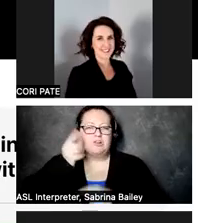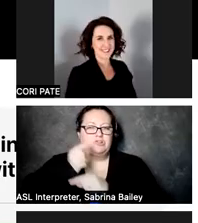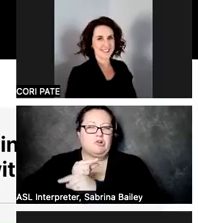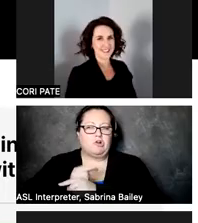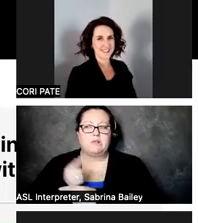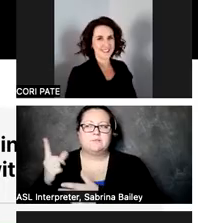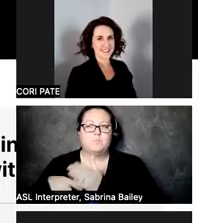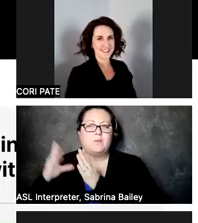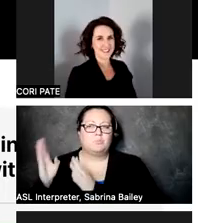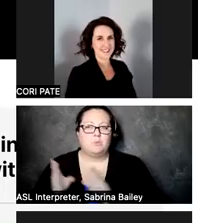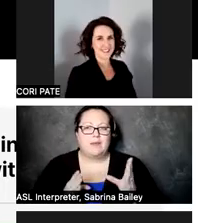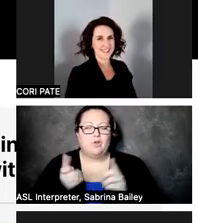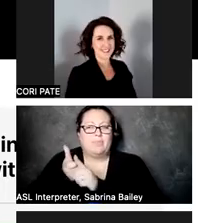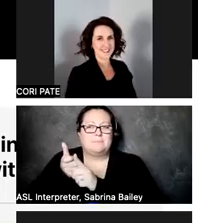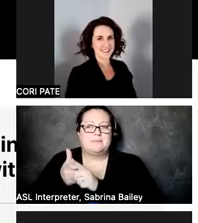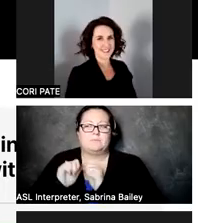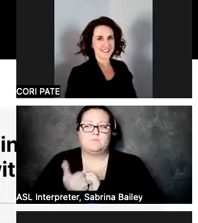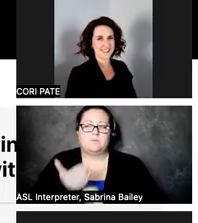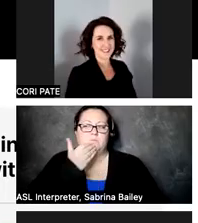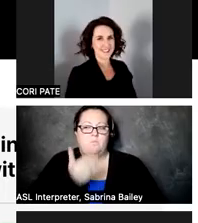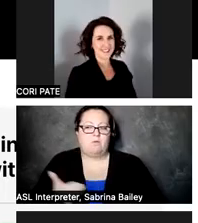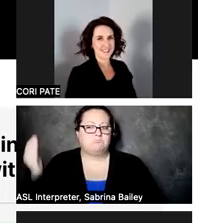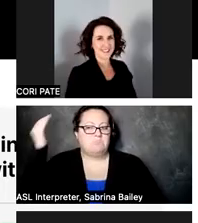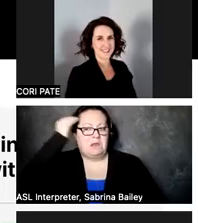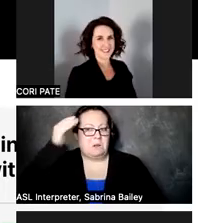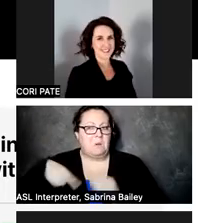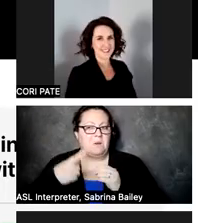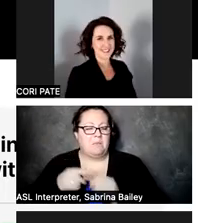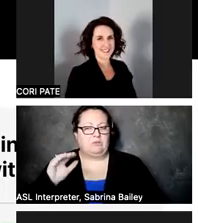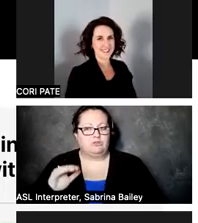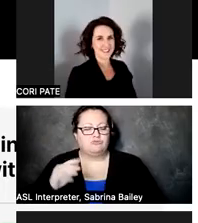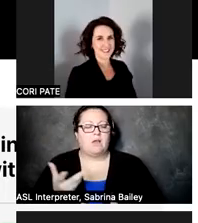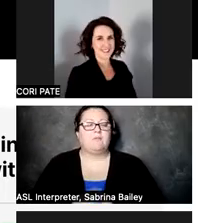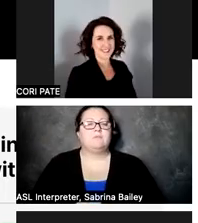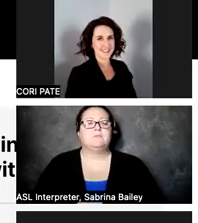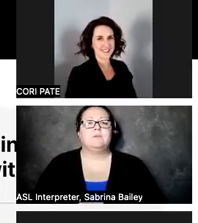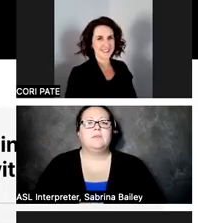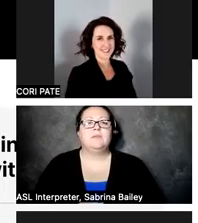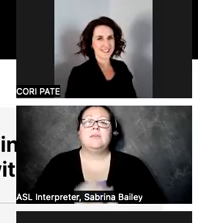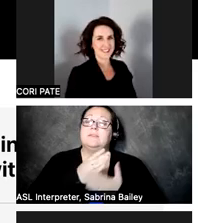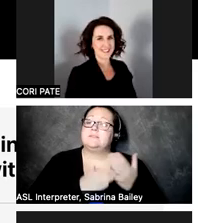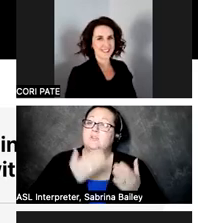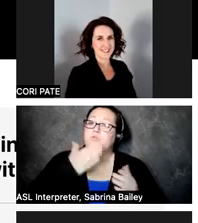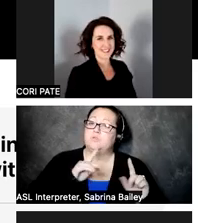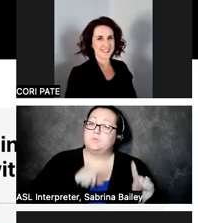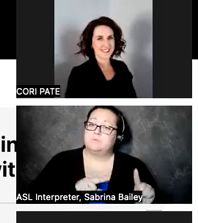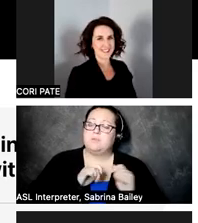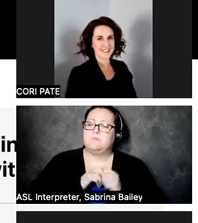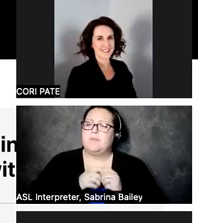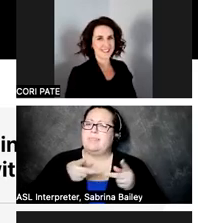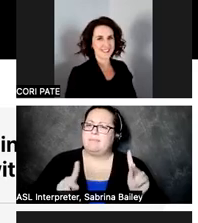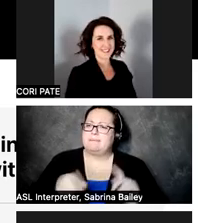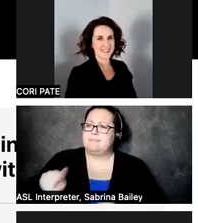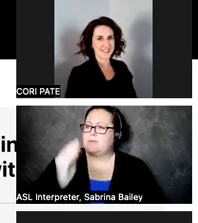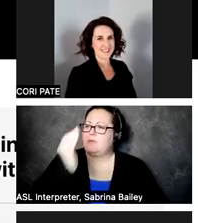in terms of how well they know the children. some good response to letting them know that